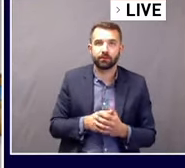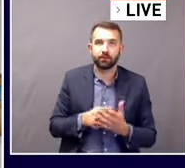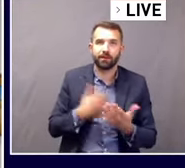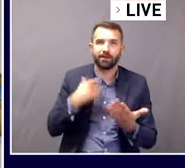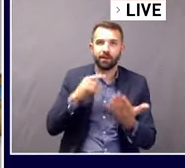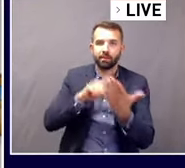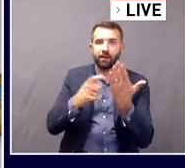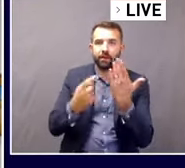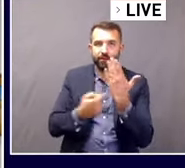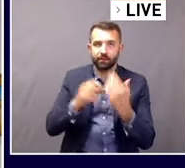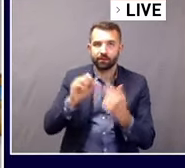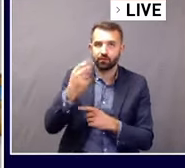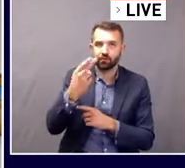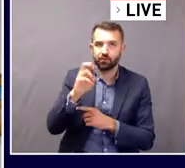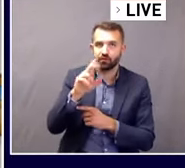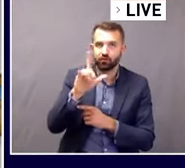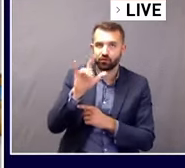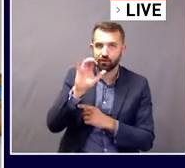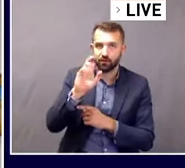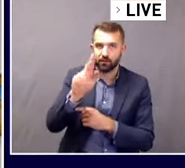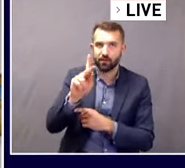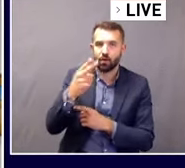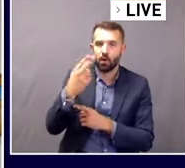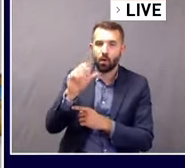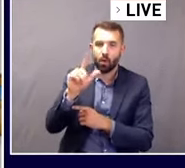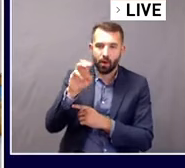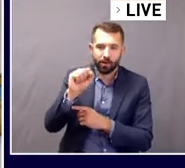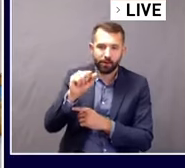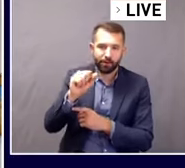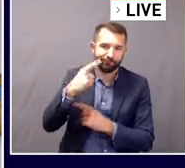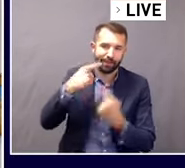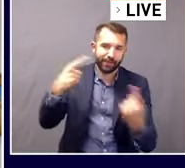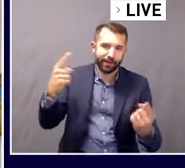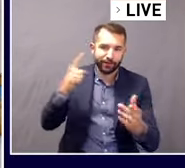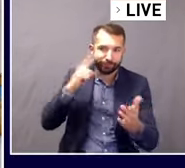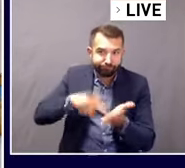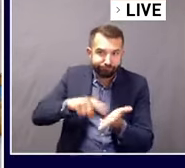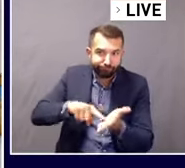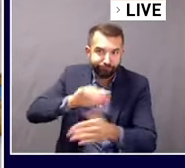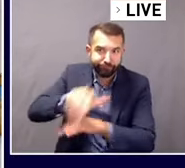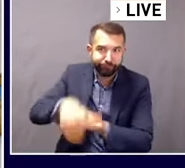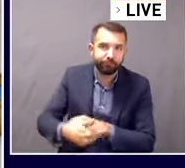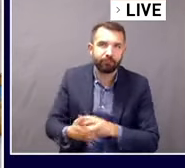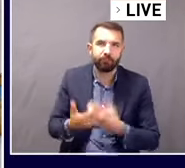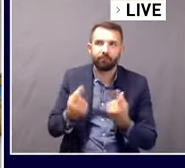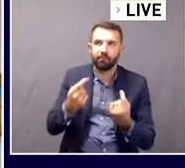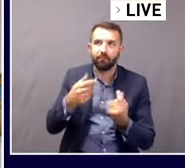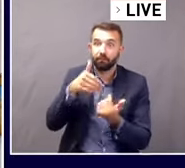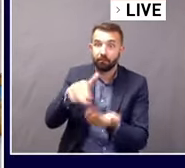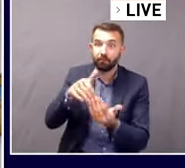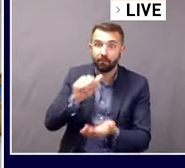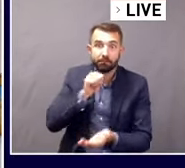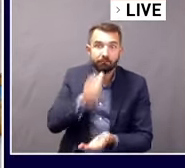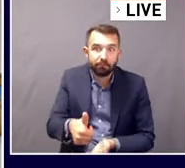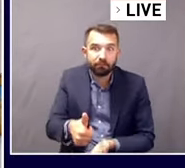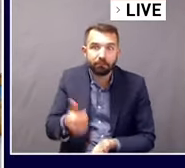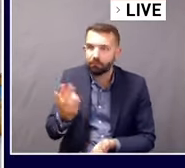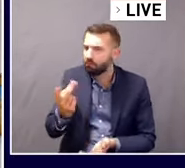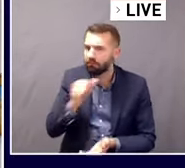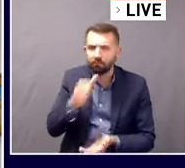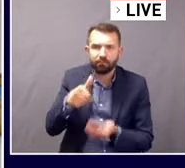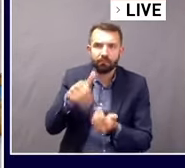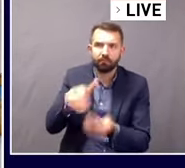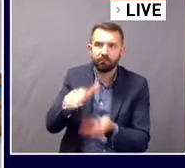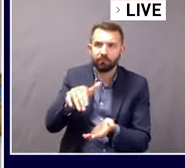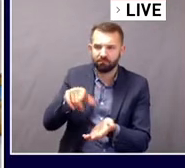did not bark in the night. There are situations where we would have expected transmission and an outbreak to happen that